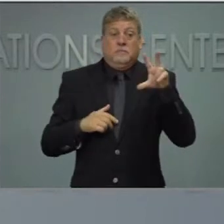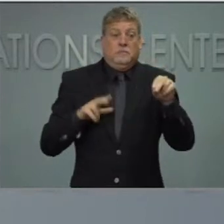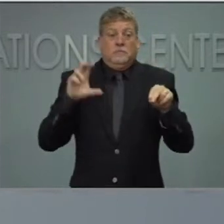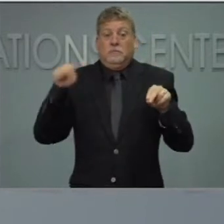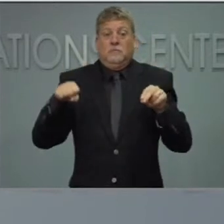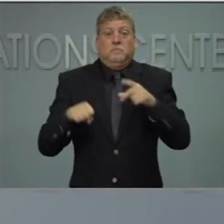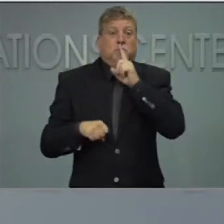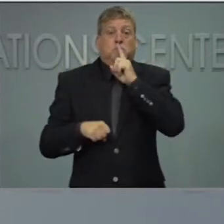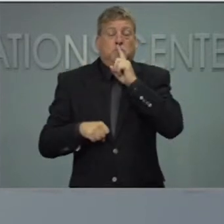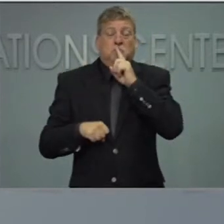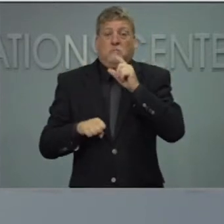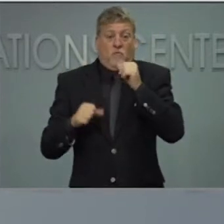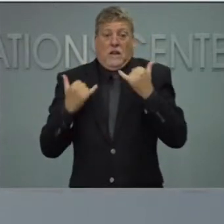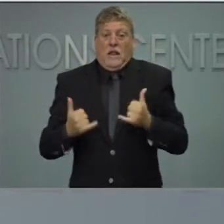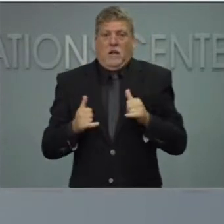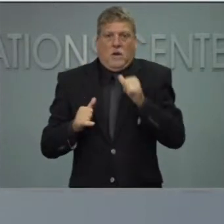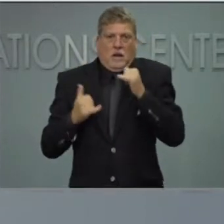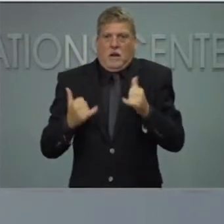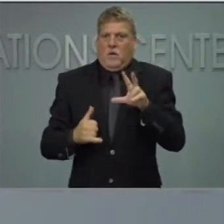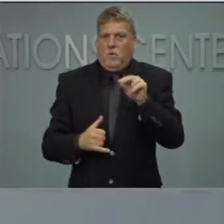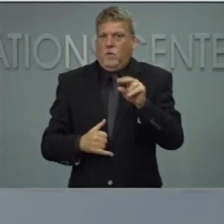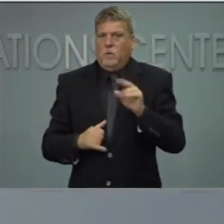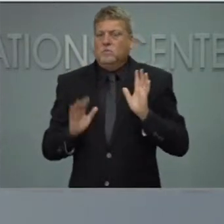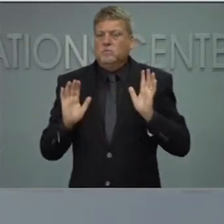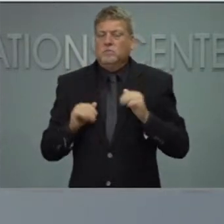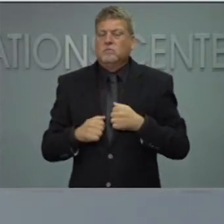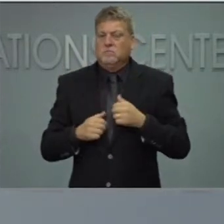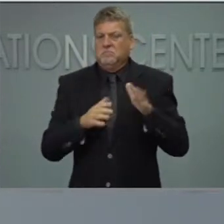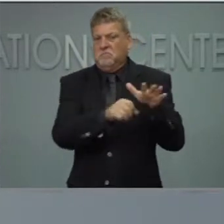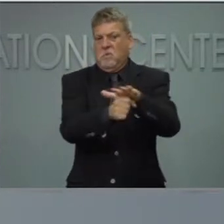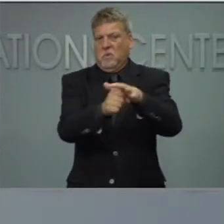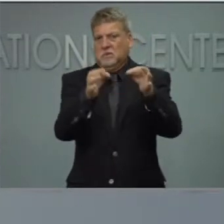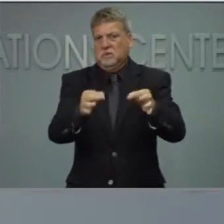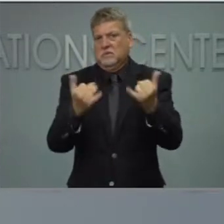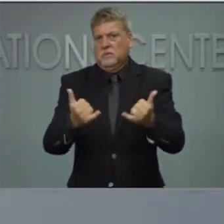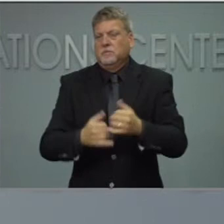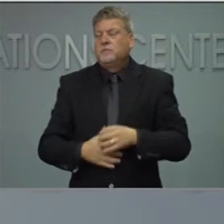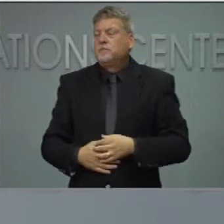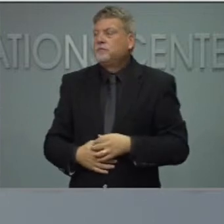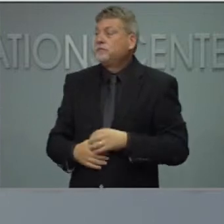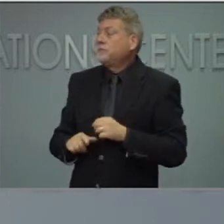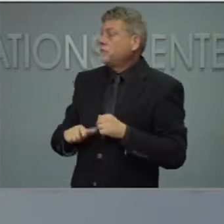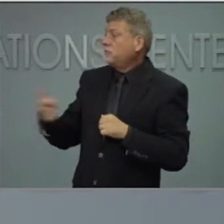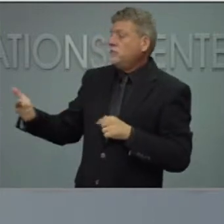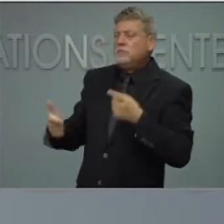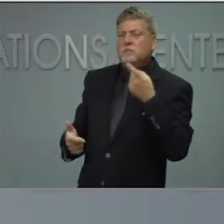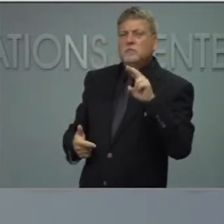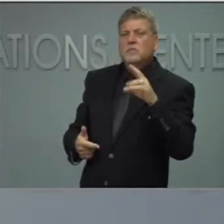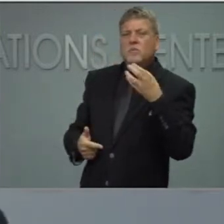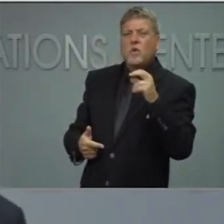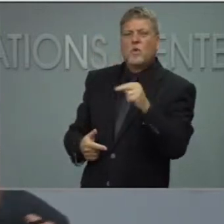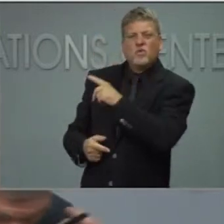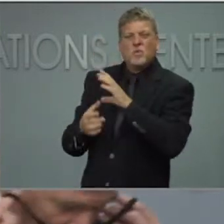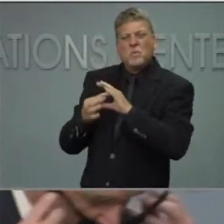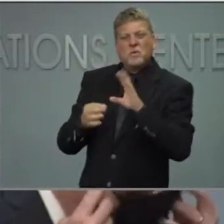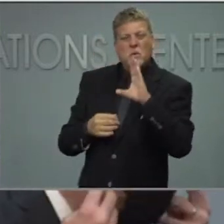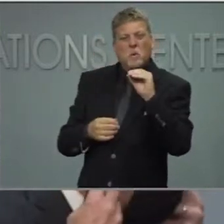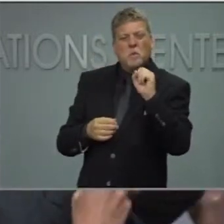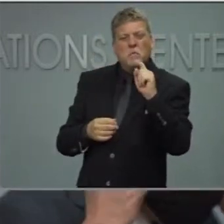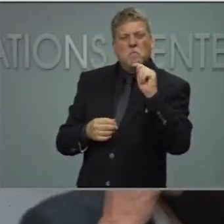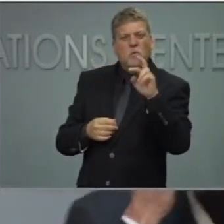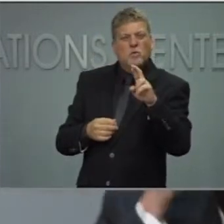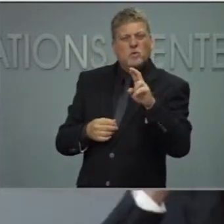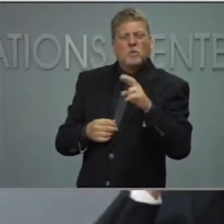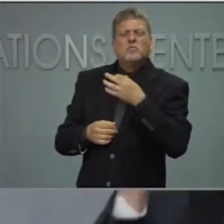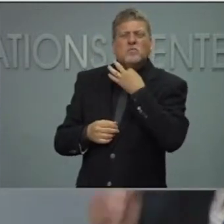on the table, but no, not at this time. Okay. And then for Dr. Cohen, you mentioned the booster. There's nothing on the